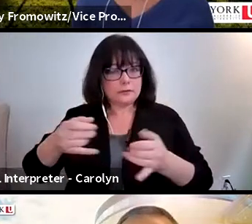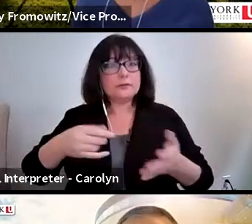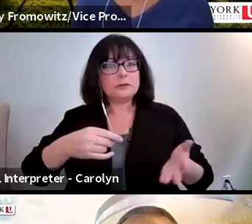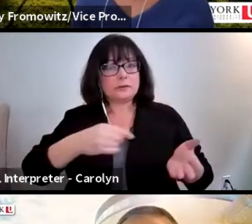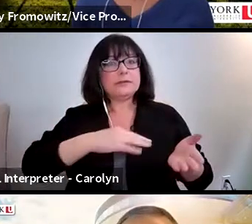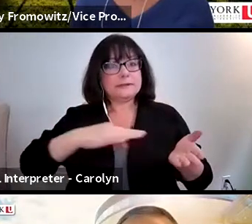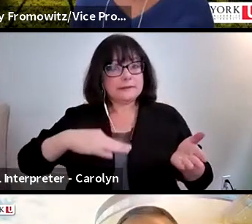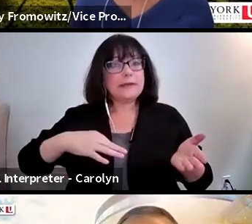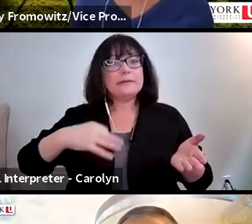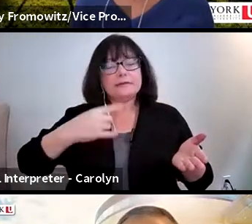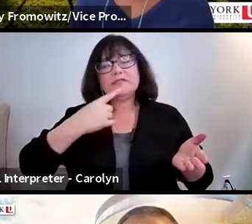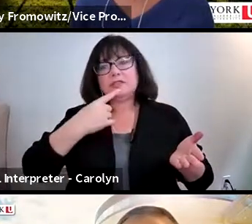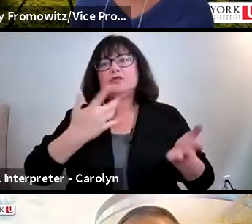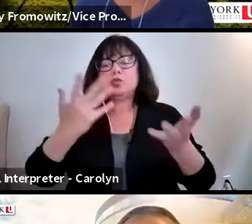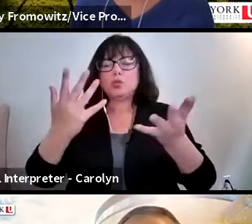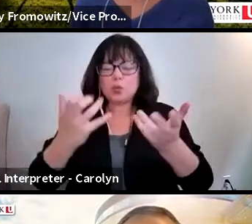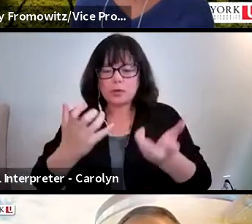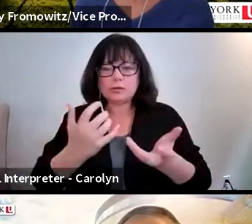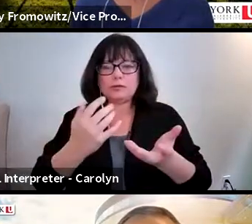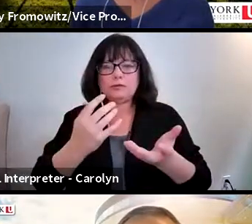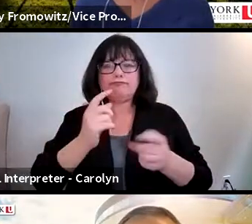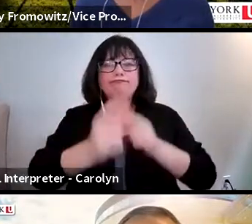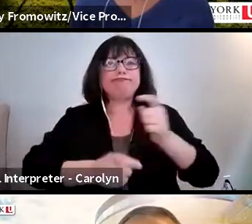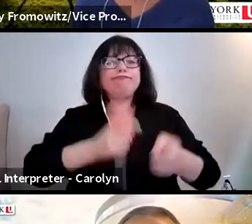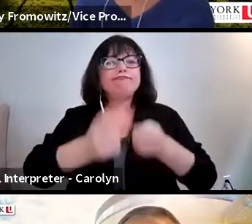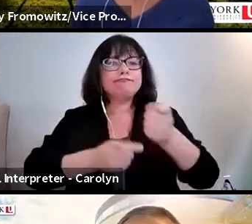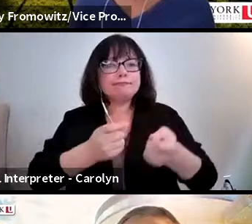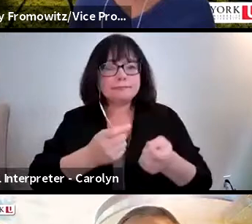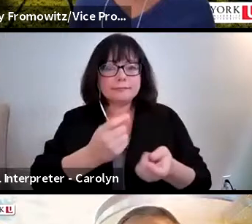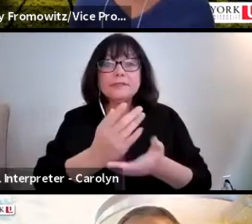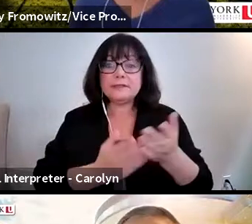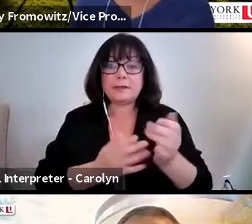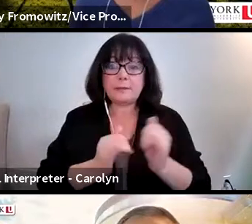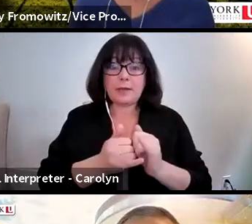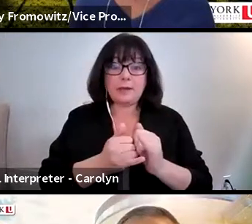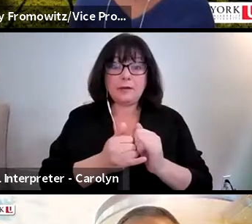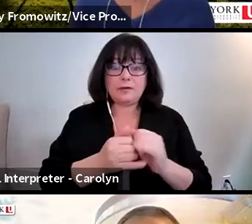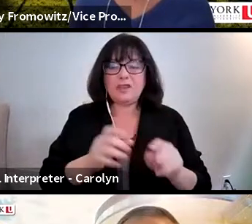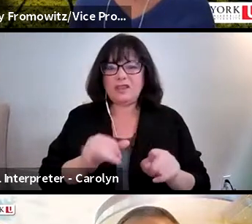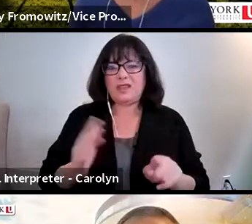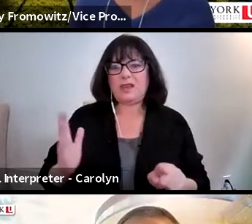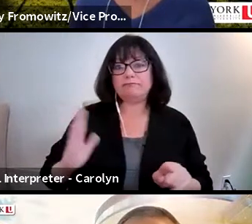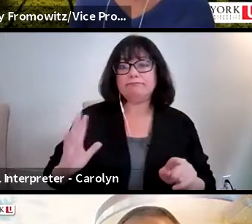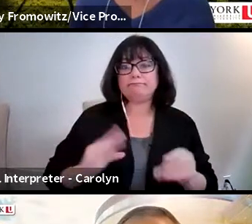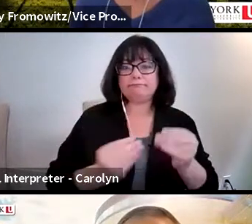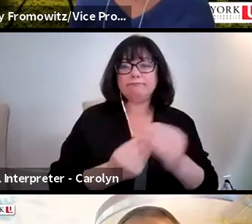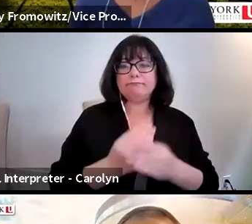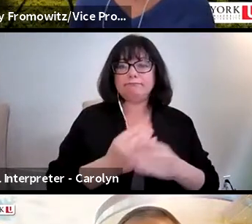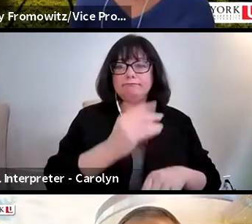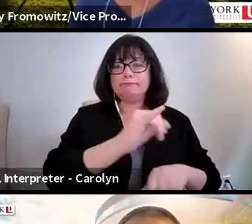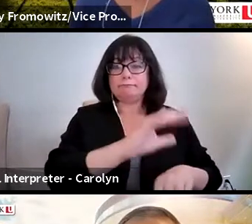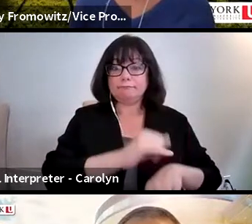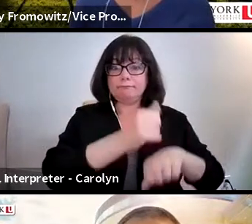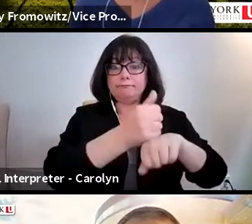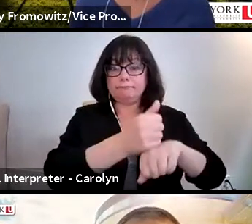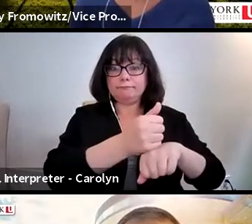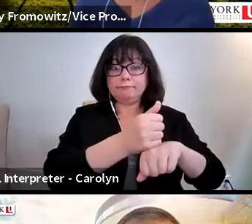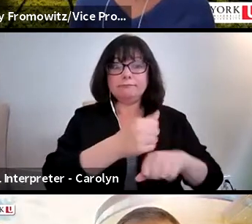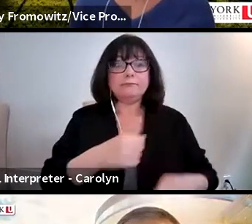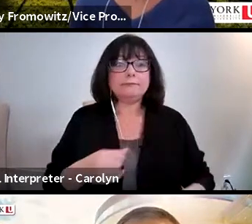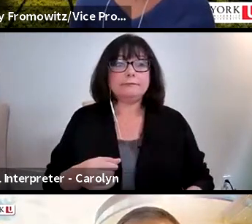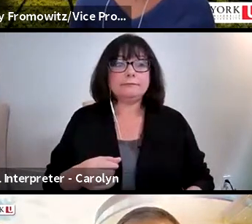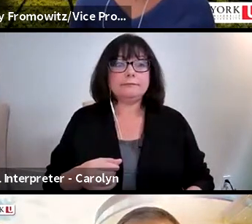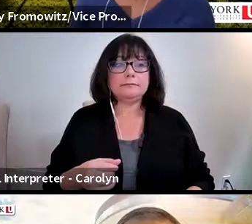way, and we set up the student emergency bursary, we immediately let all board